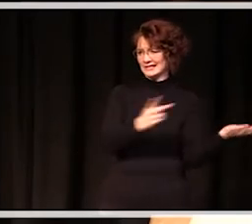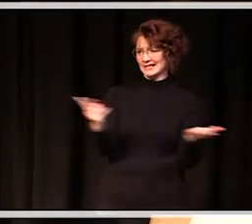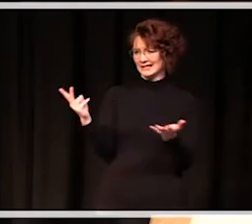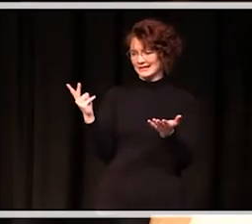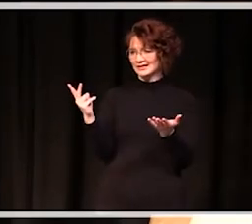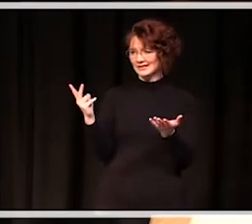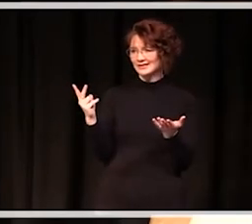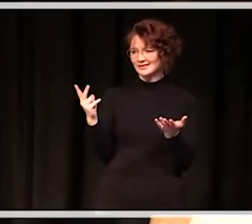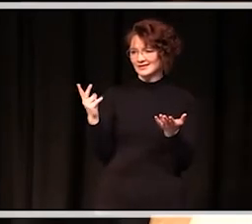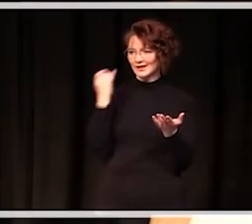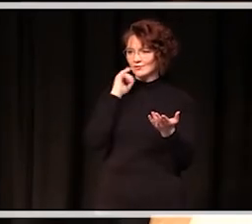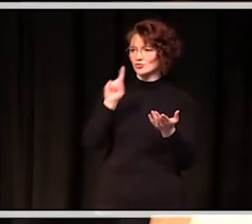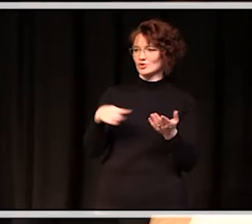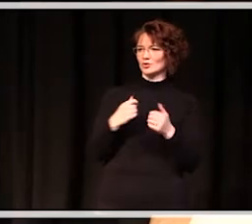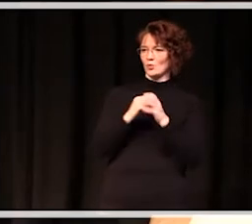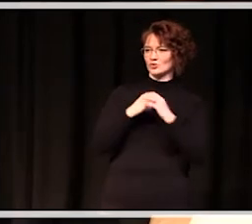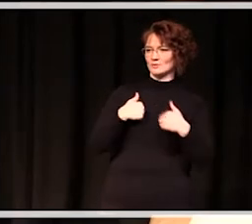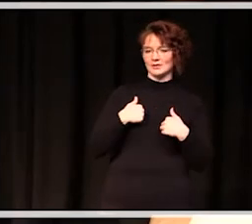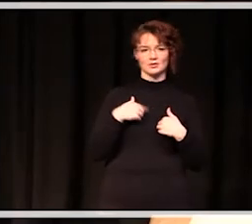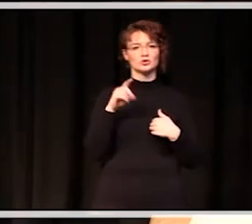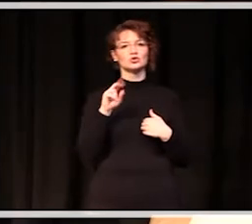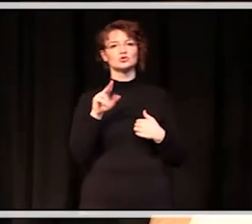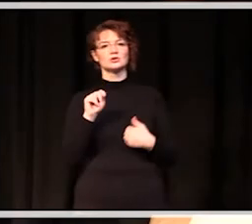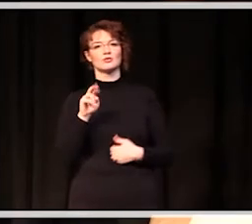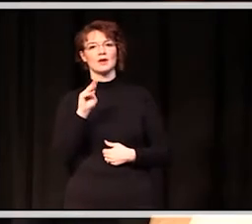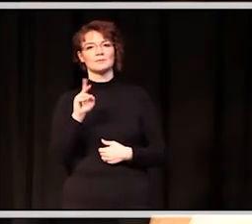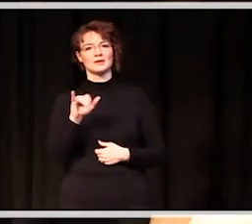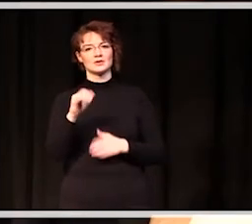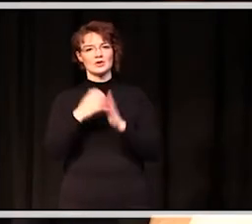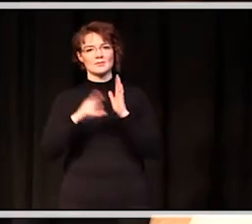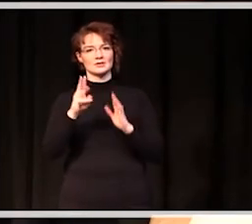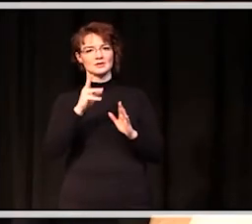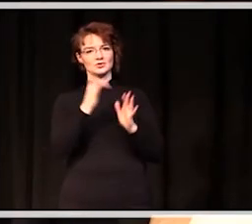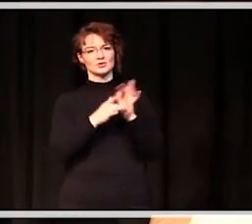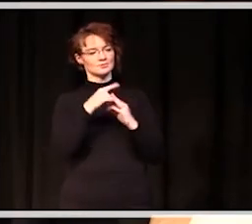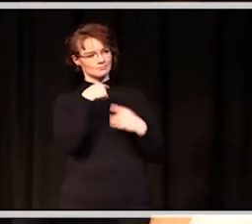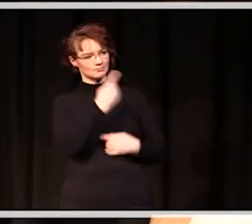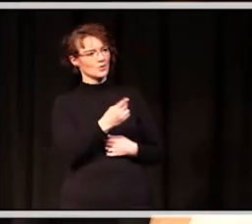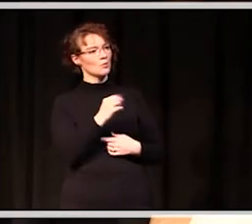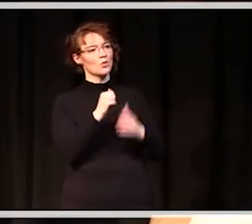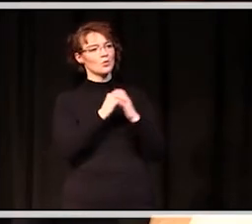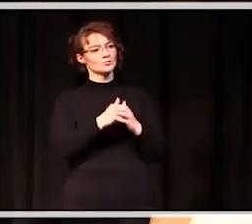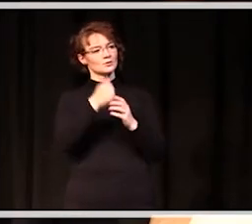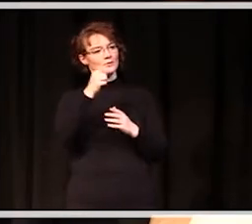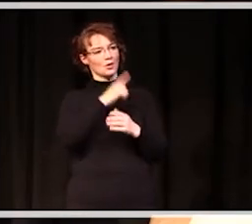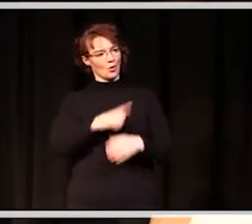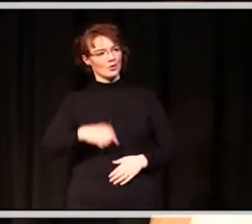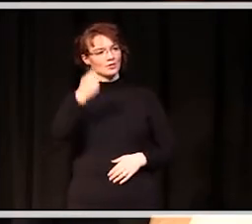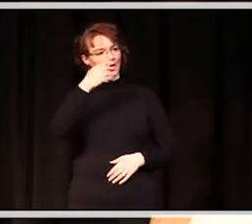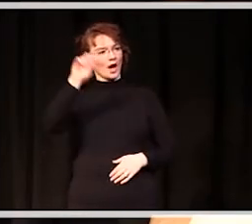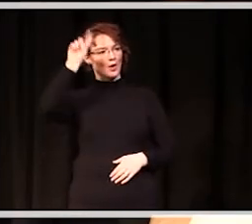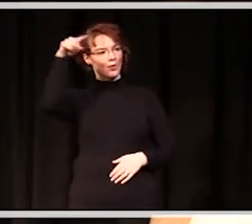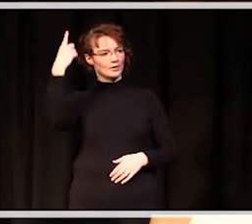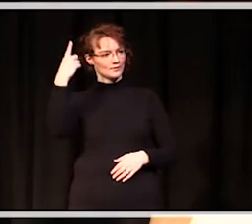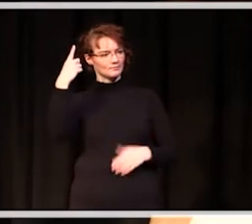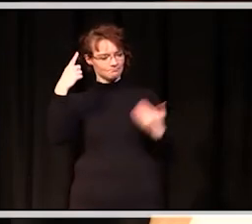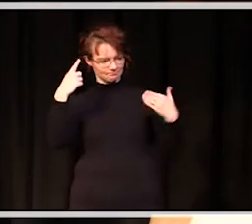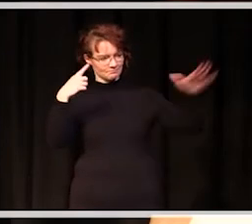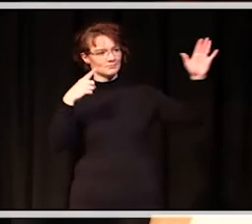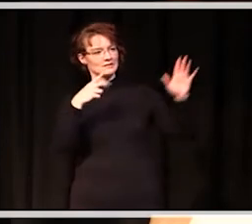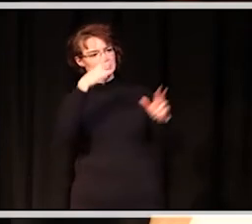do? He quotes Deuteronomy 6. And he says, now worship the Lord your God and serve him only. Get away from me, Satan.